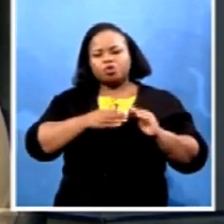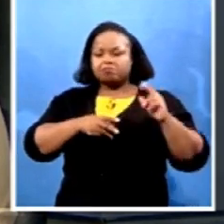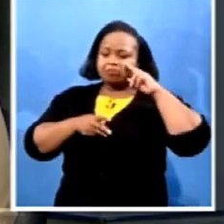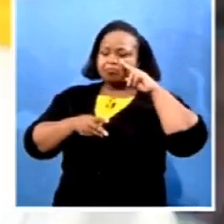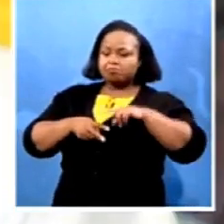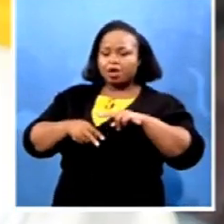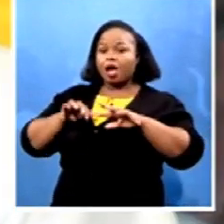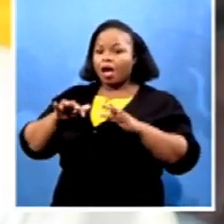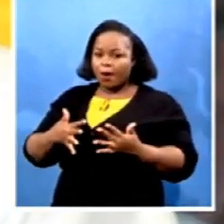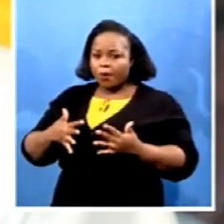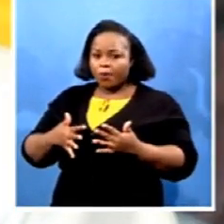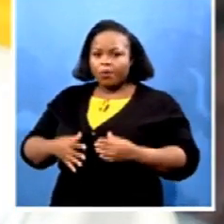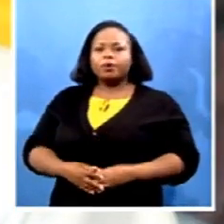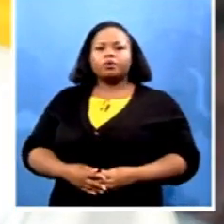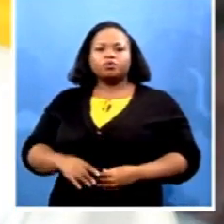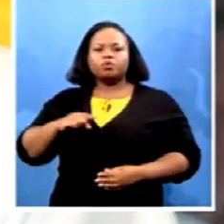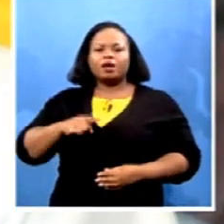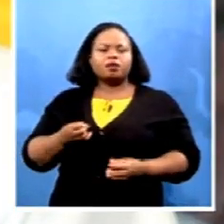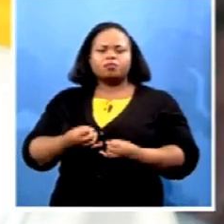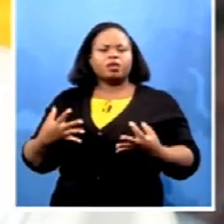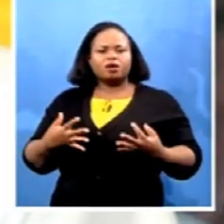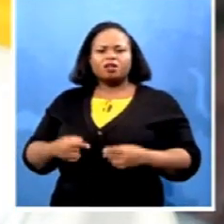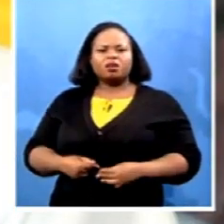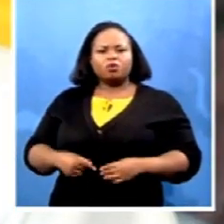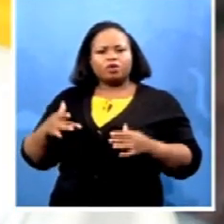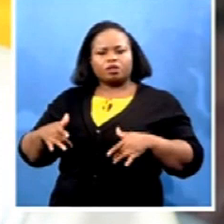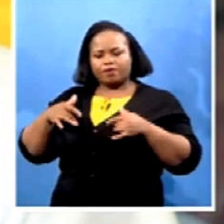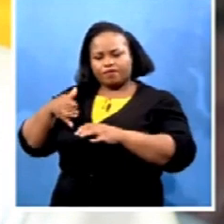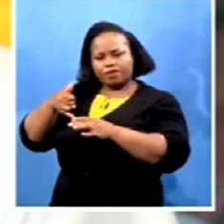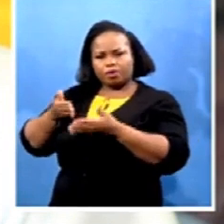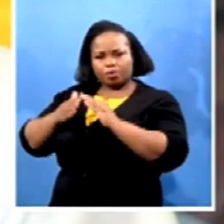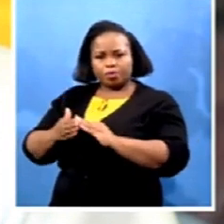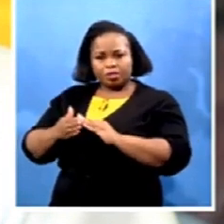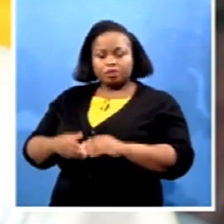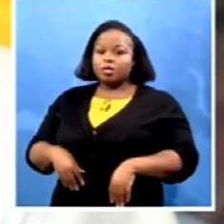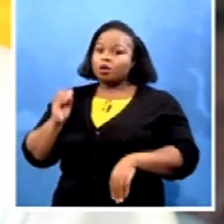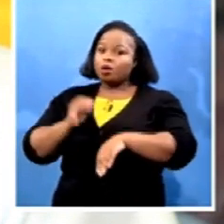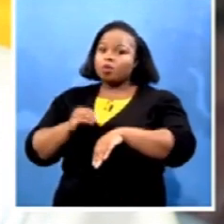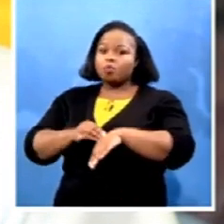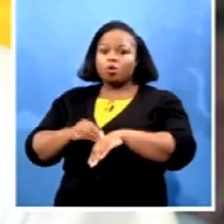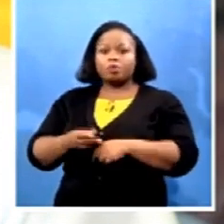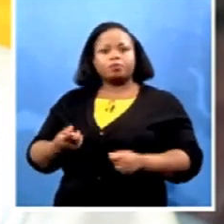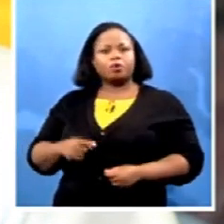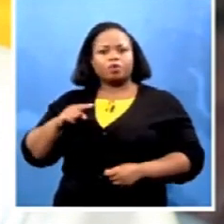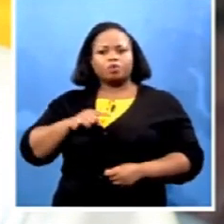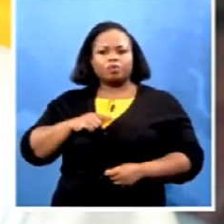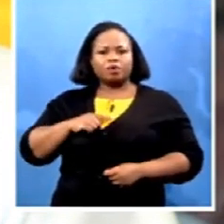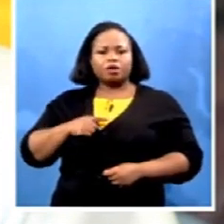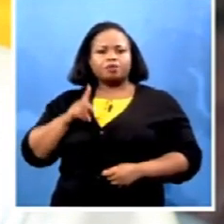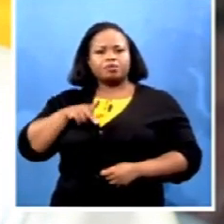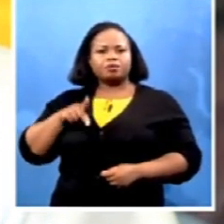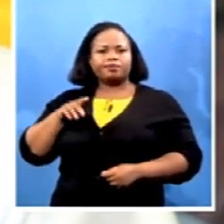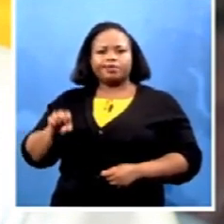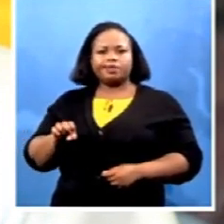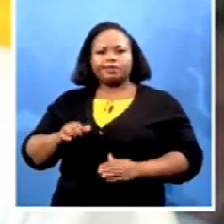with our communities. There were serious problems of protective gears, your PPEs. You know, if you look at the statistics, you have more